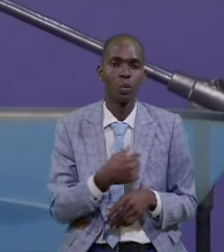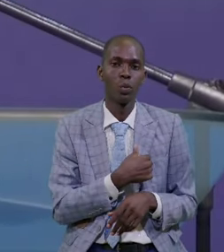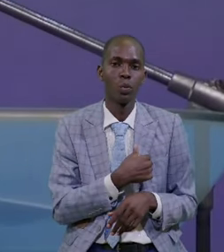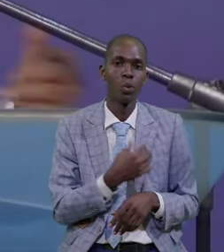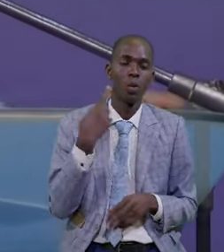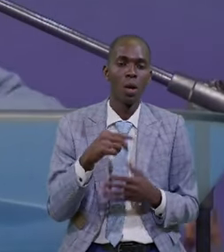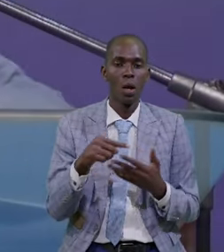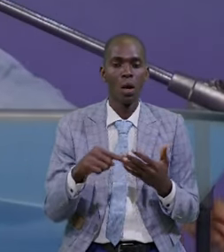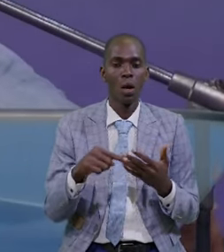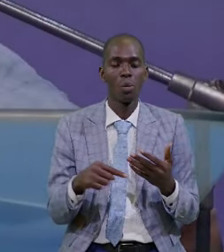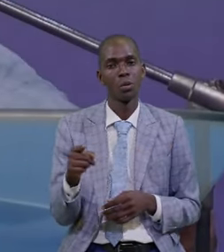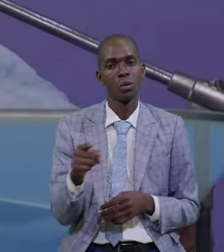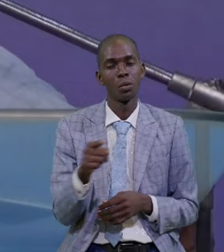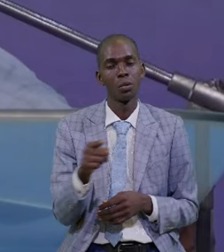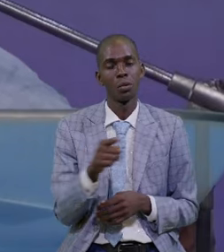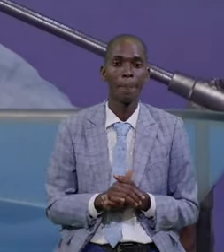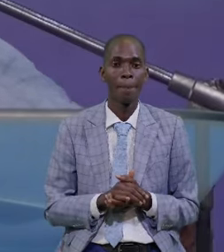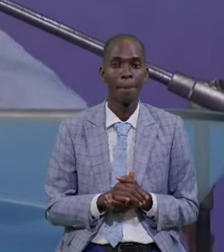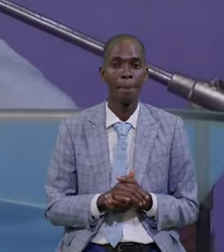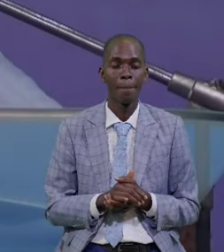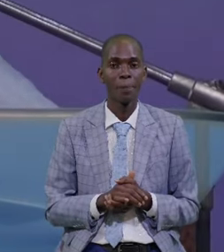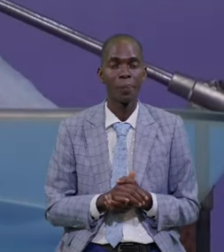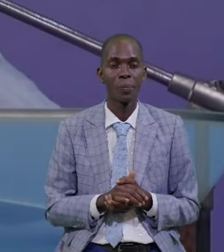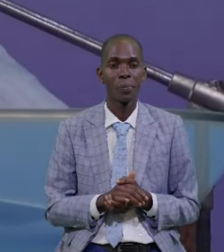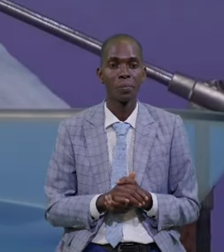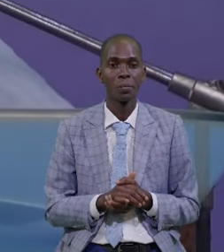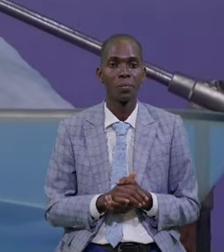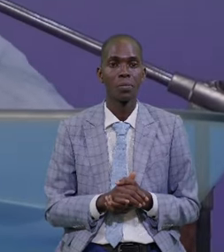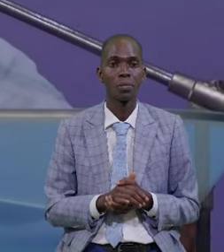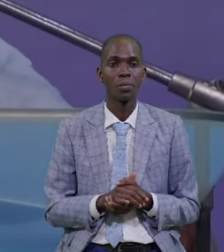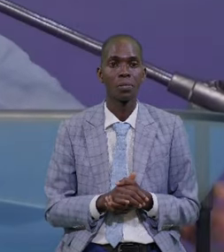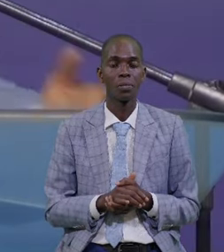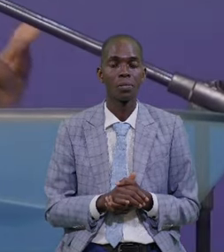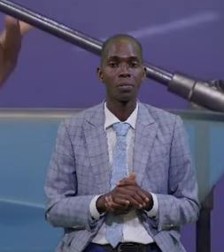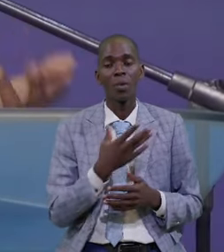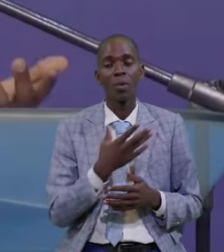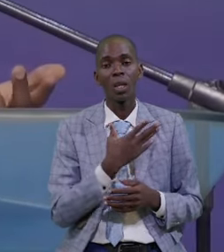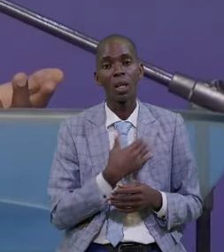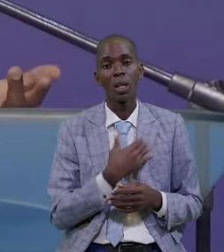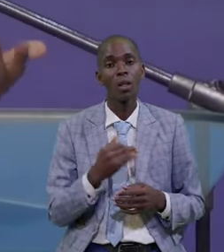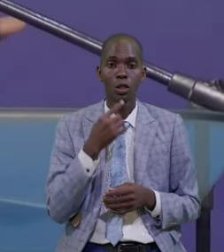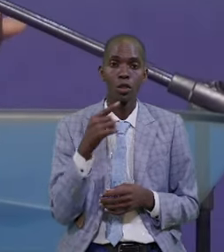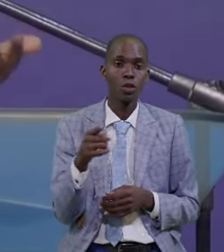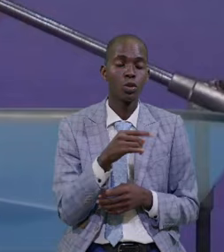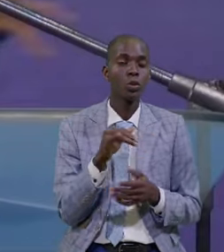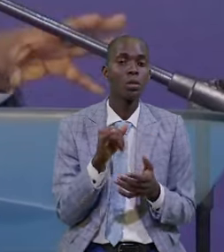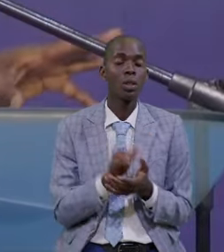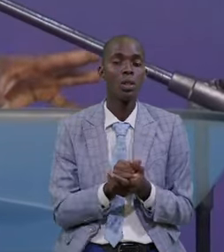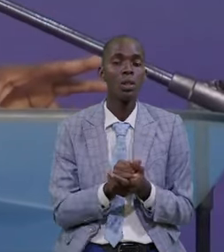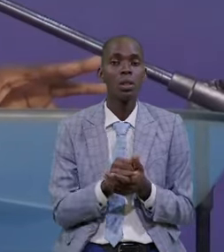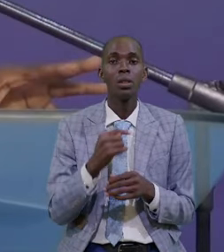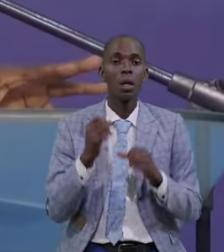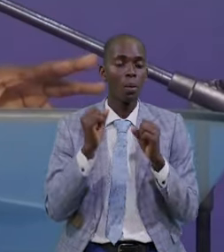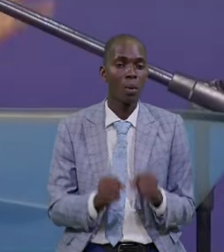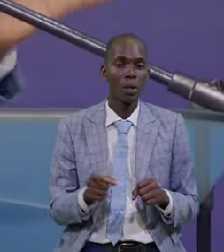for your sake. And I told you that the power we had